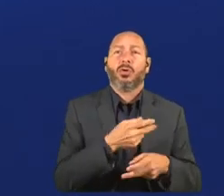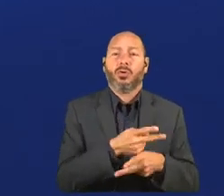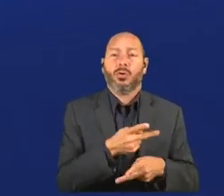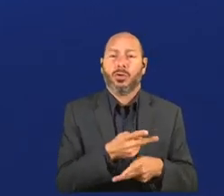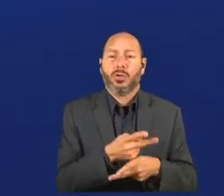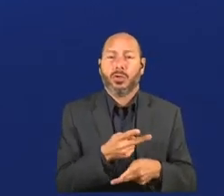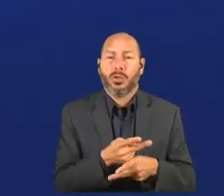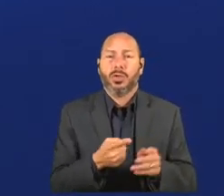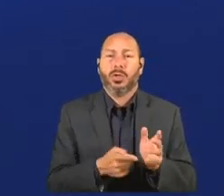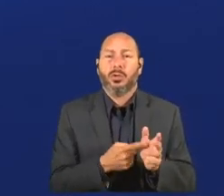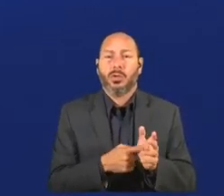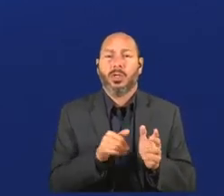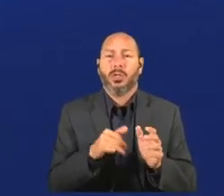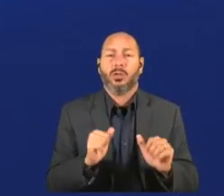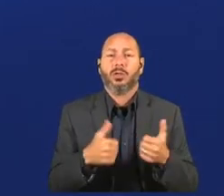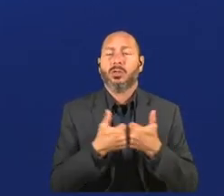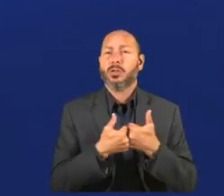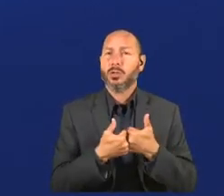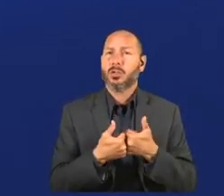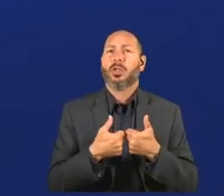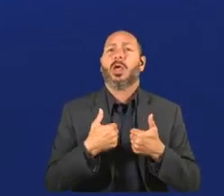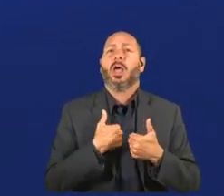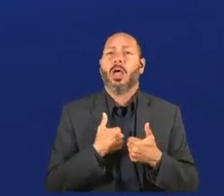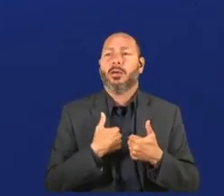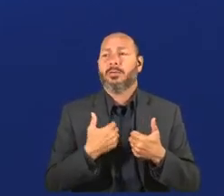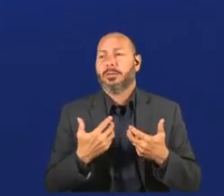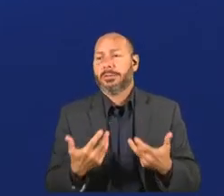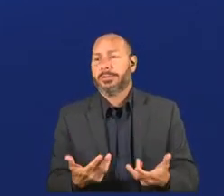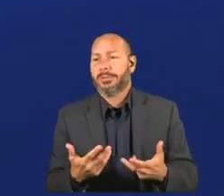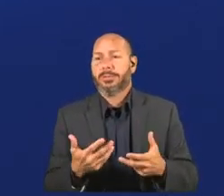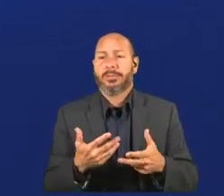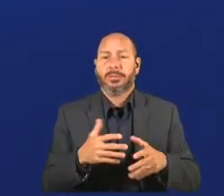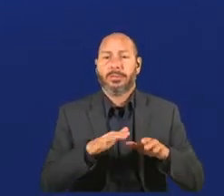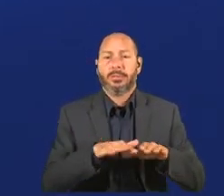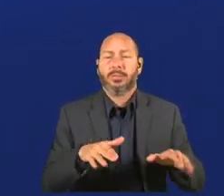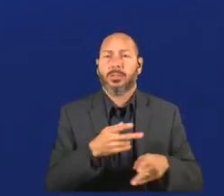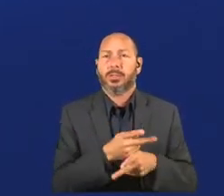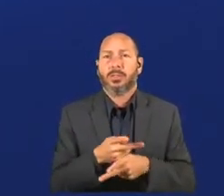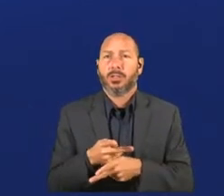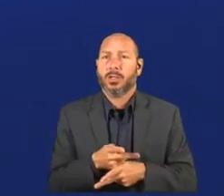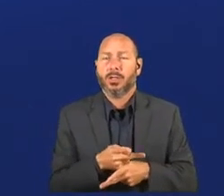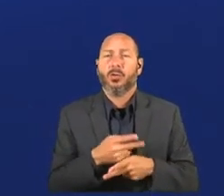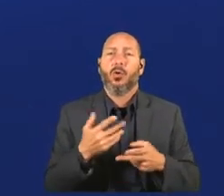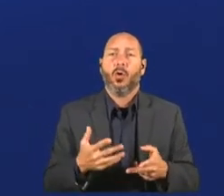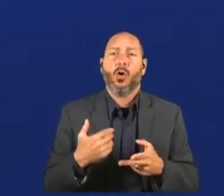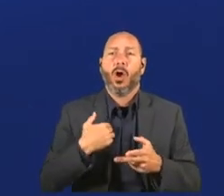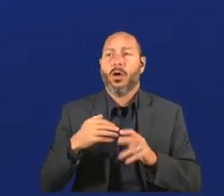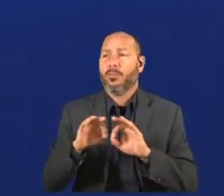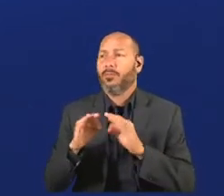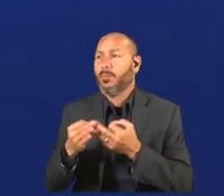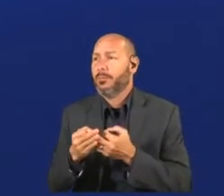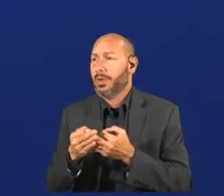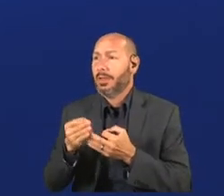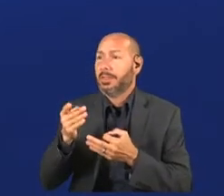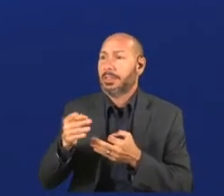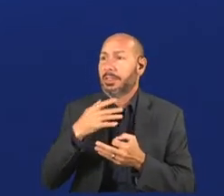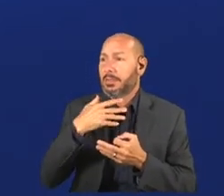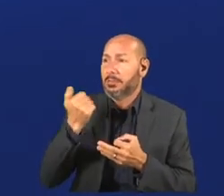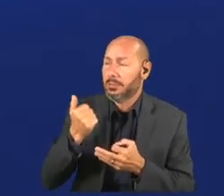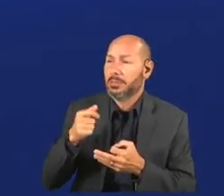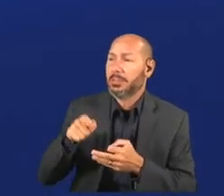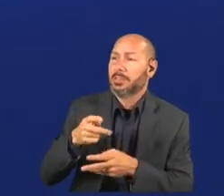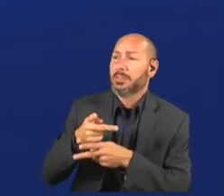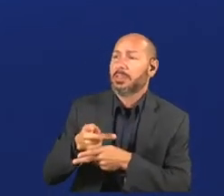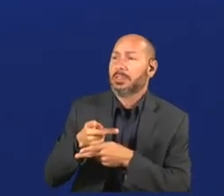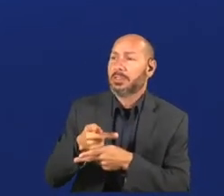challenge of child care, or they have an elderly family member that they need to take care of too. And the tendency is that in a